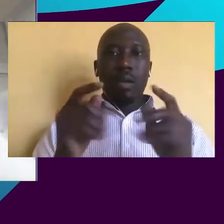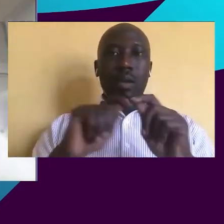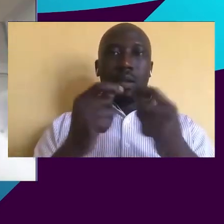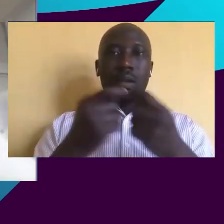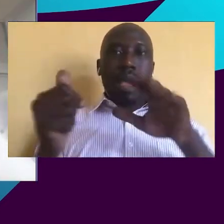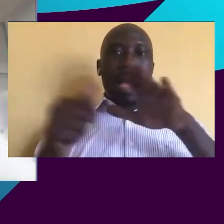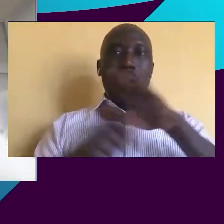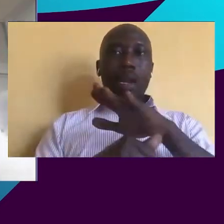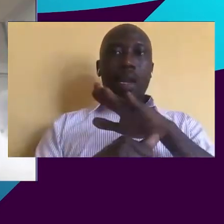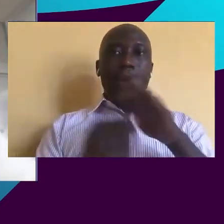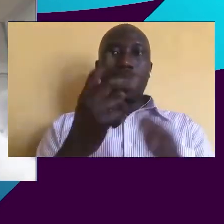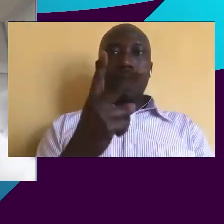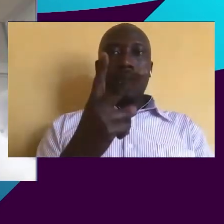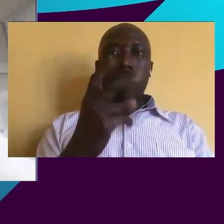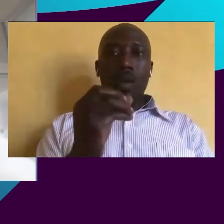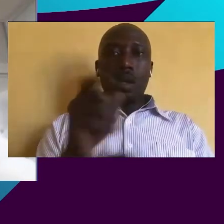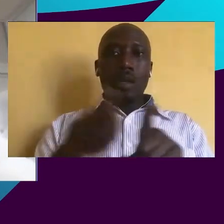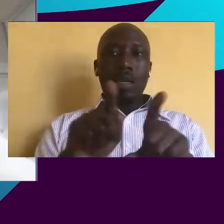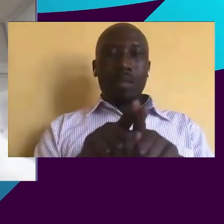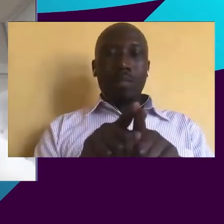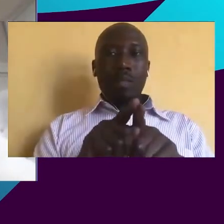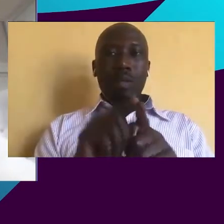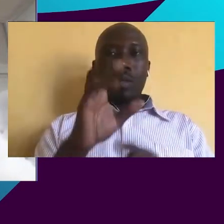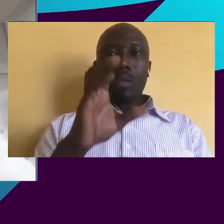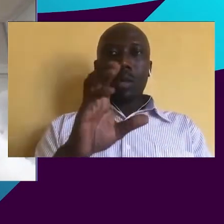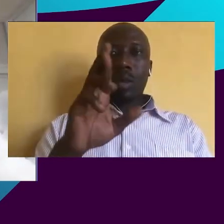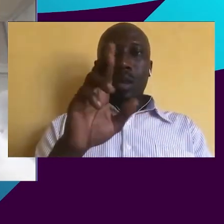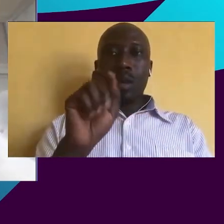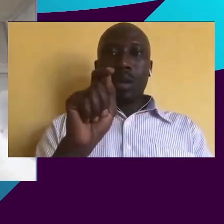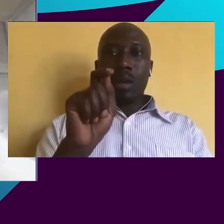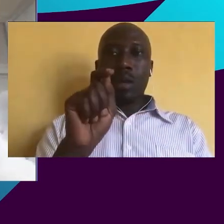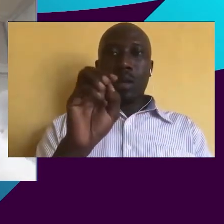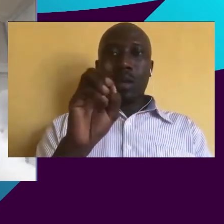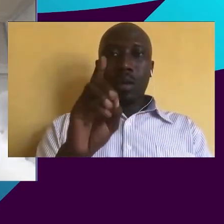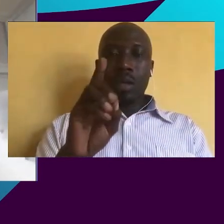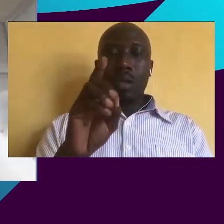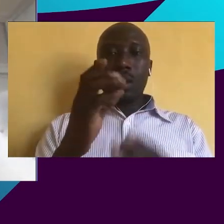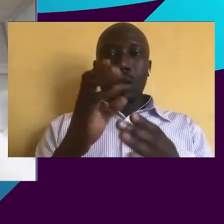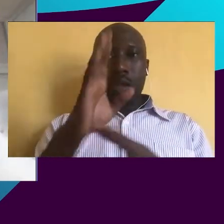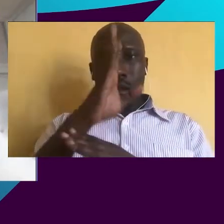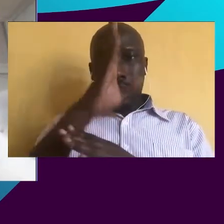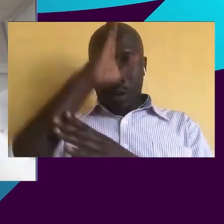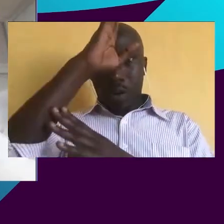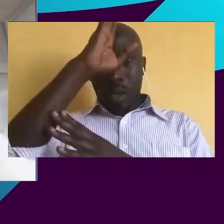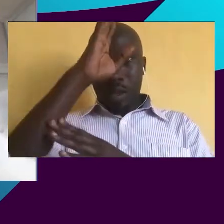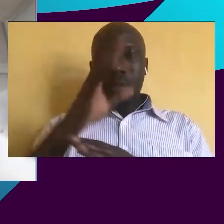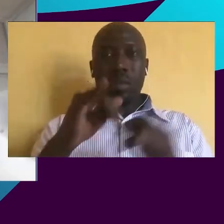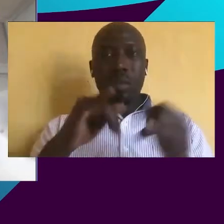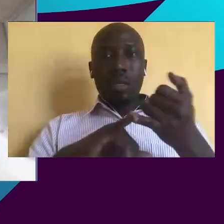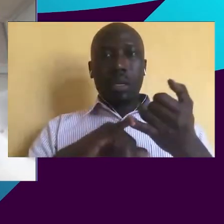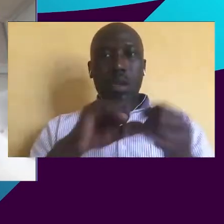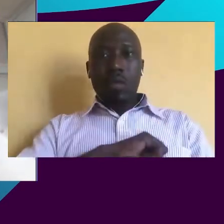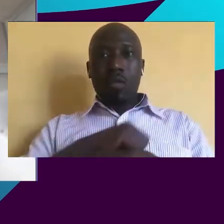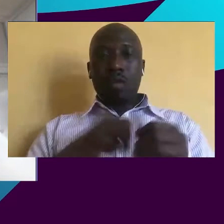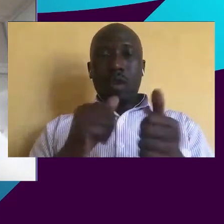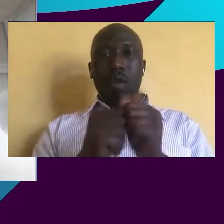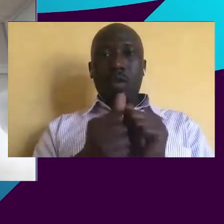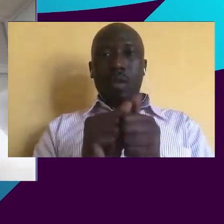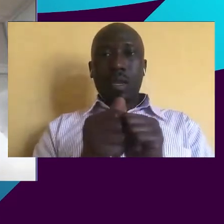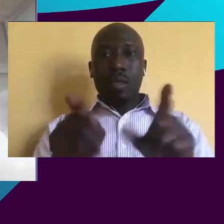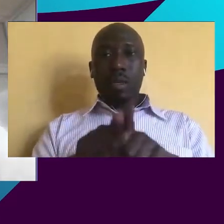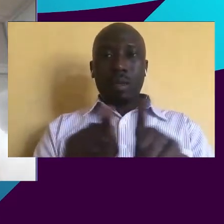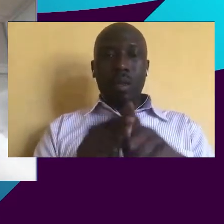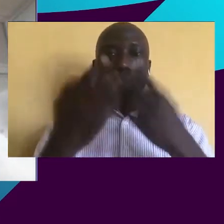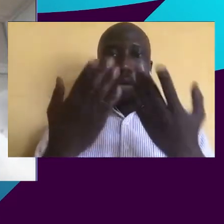and the Crested Cranes, which is a senior women's team, competing in the COSAFA Women's Championship for the senior team, and then the under